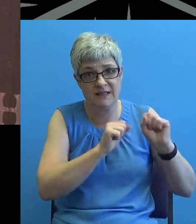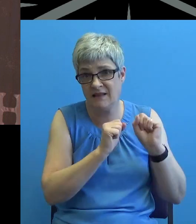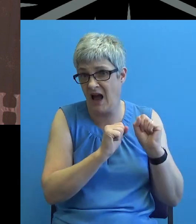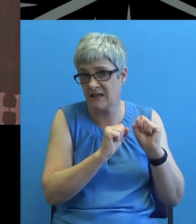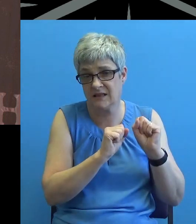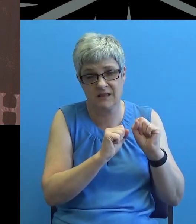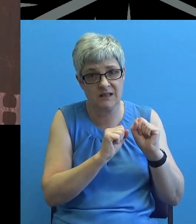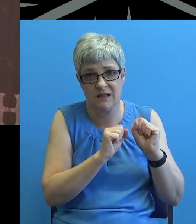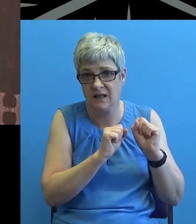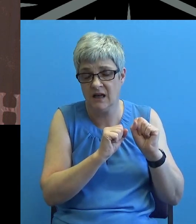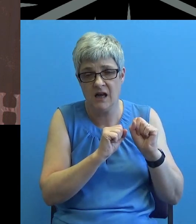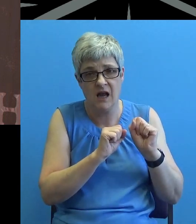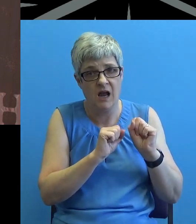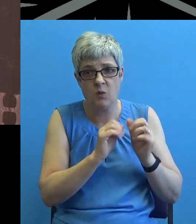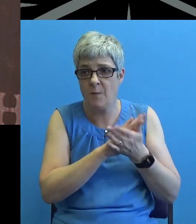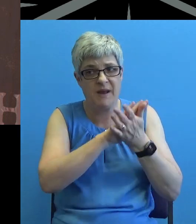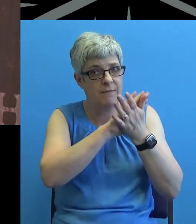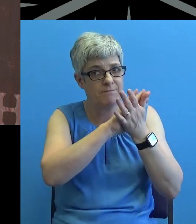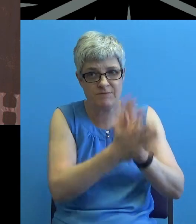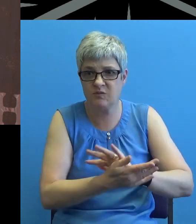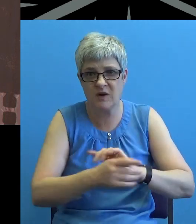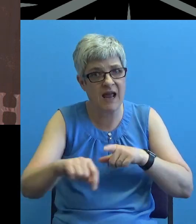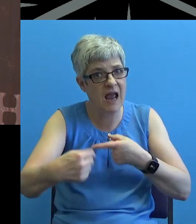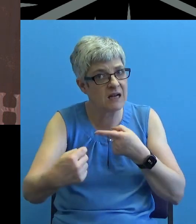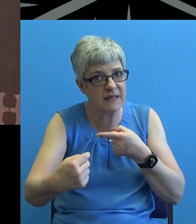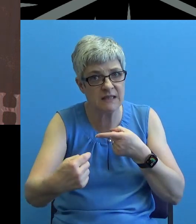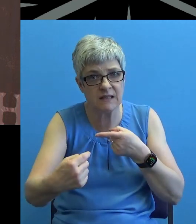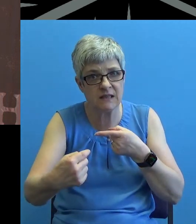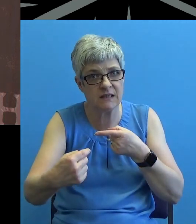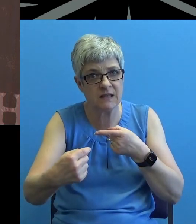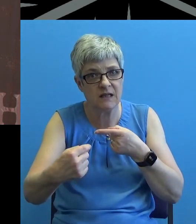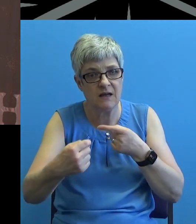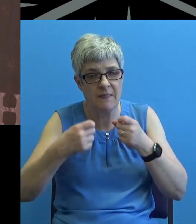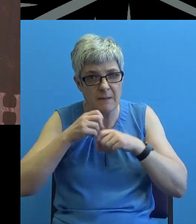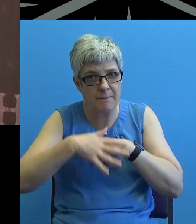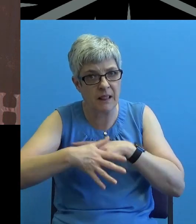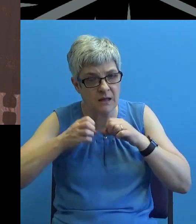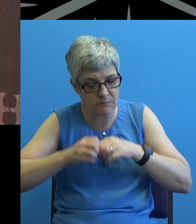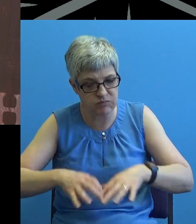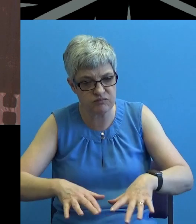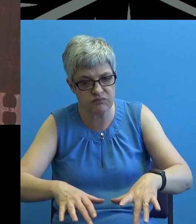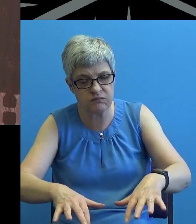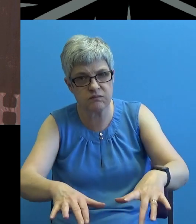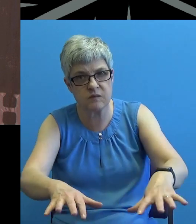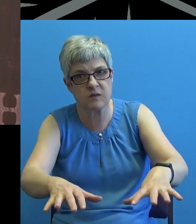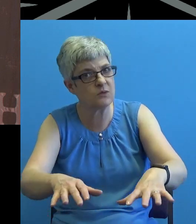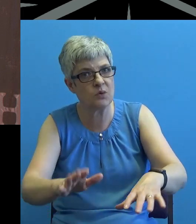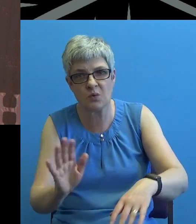It will not be to defeat our enemies and let their blood flow through the city streets.